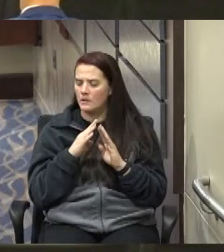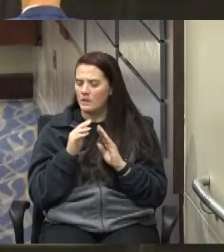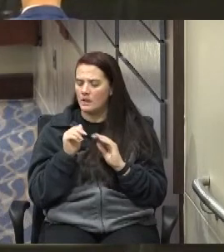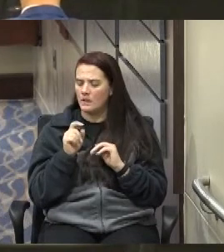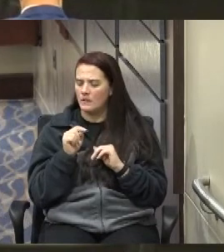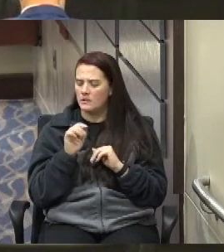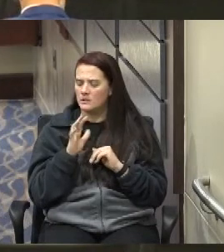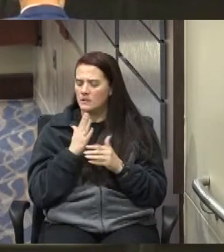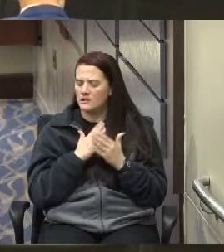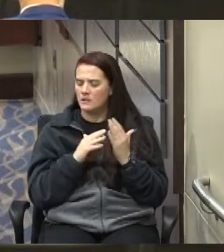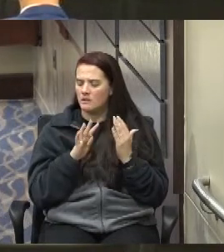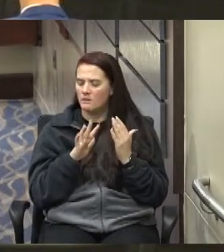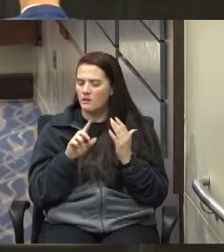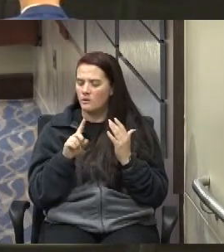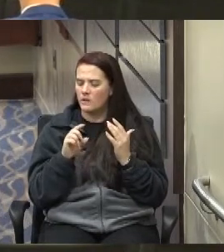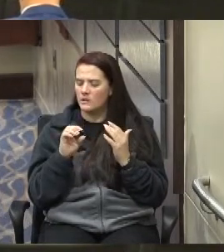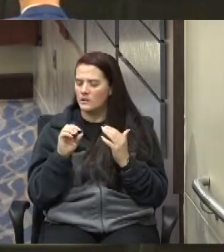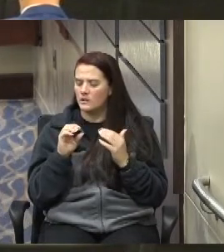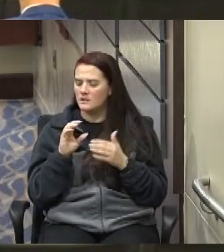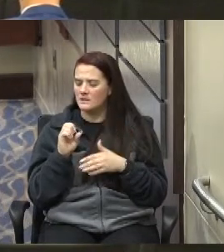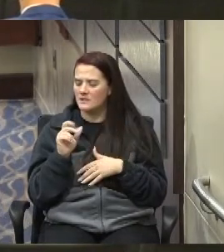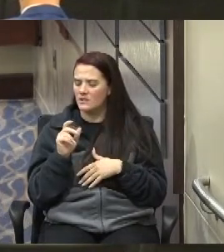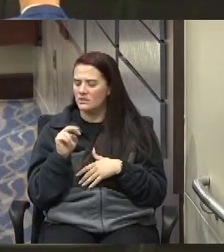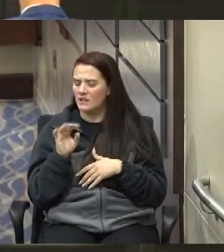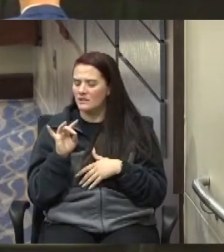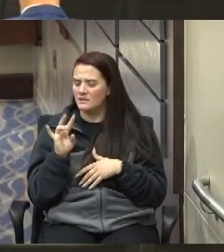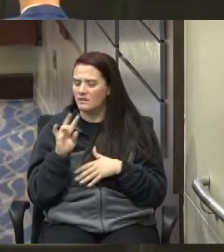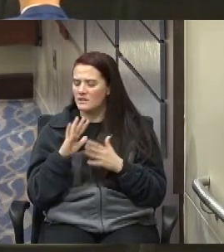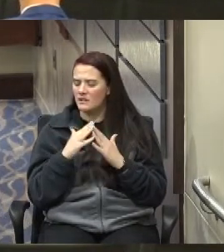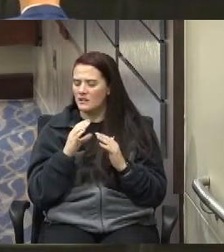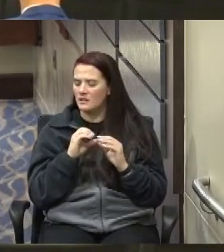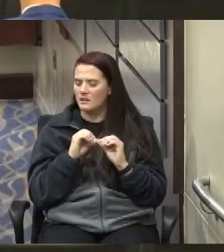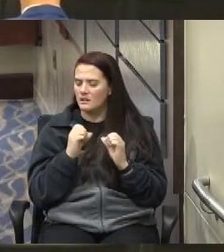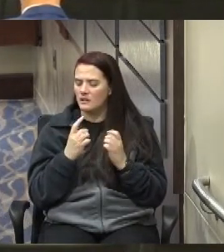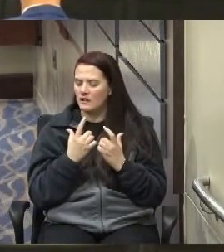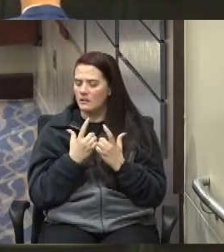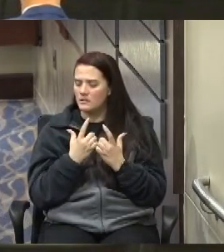551.087. The City Council may go on, that's it.